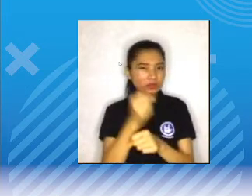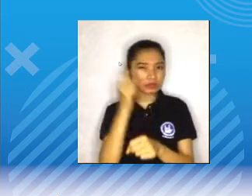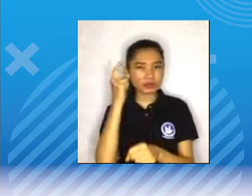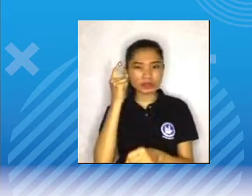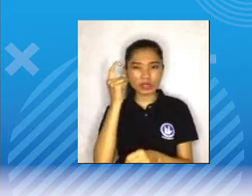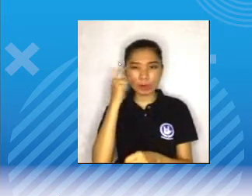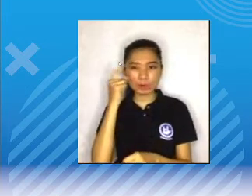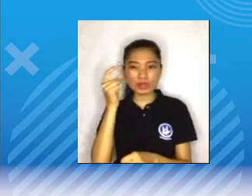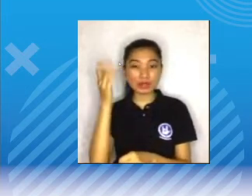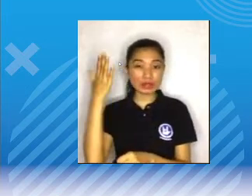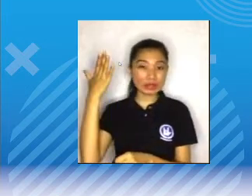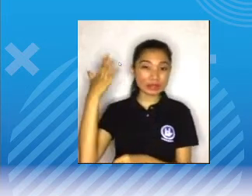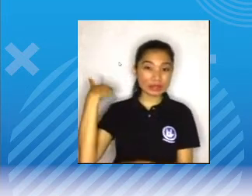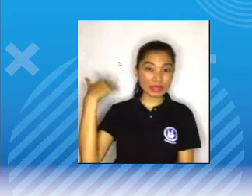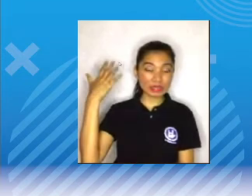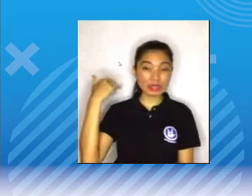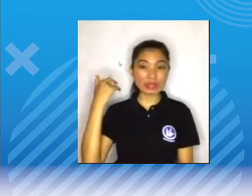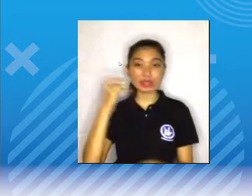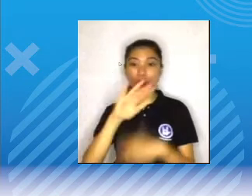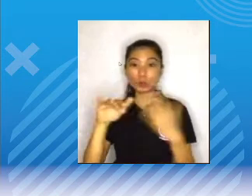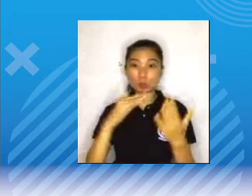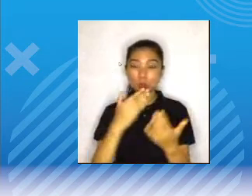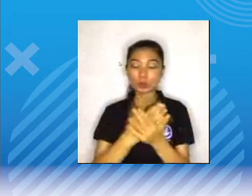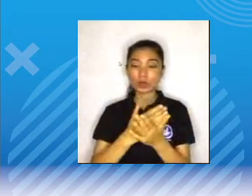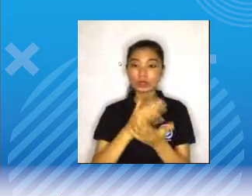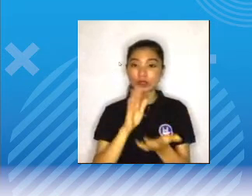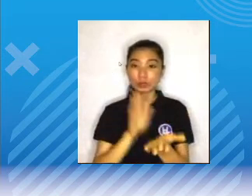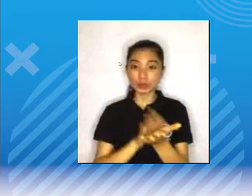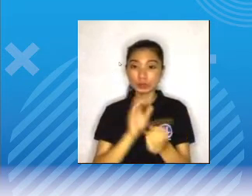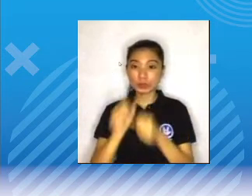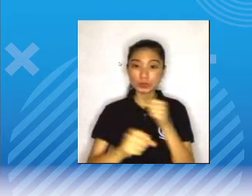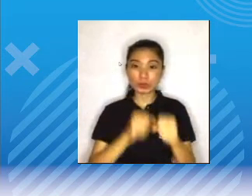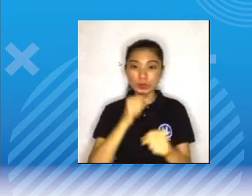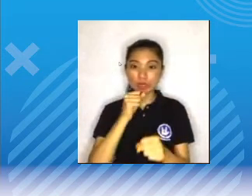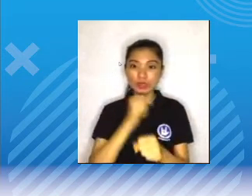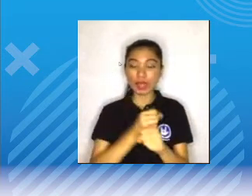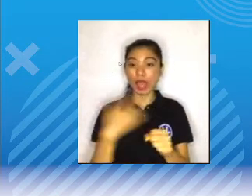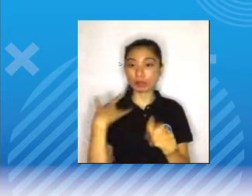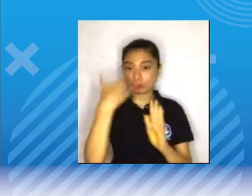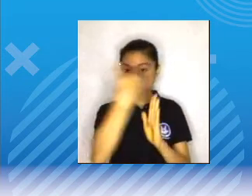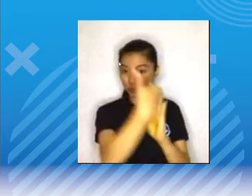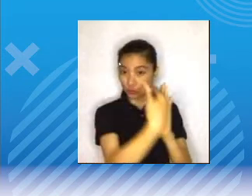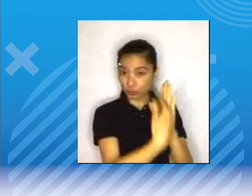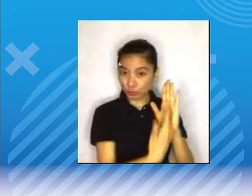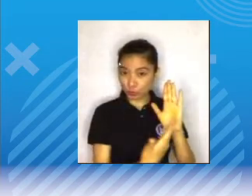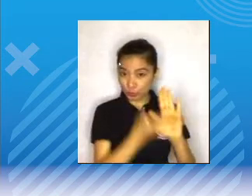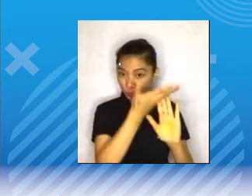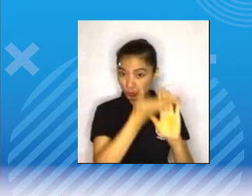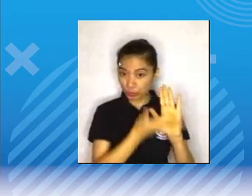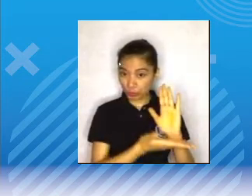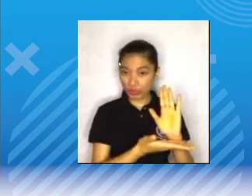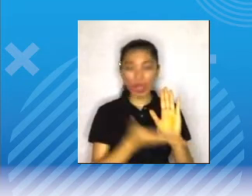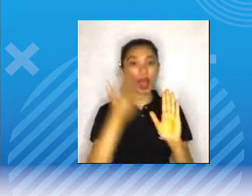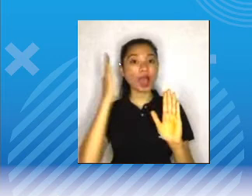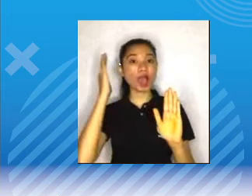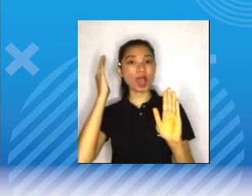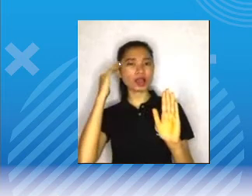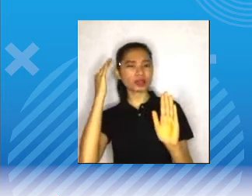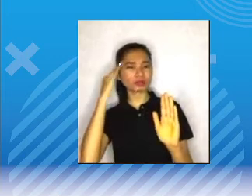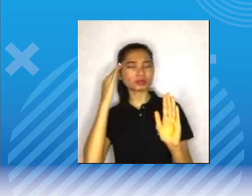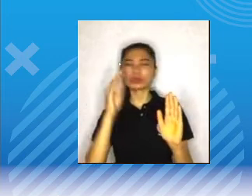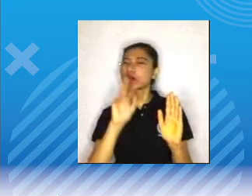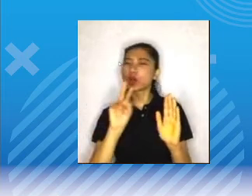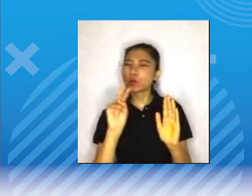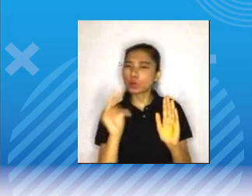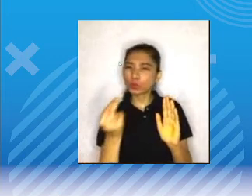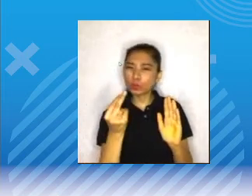year natin naka-map out na. So alam natin kung kailan yung start ng